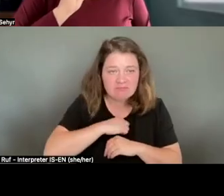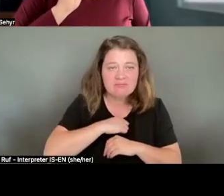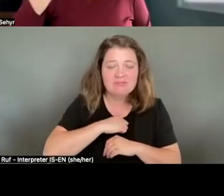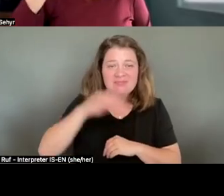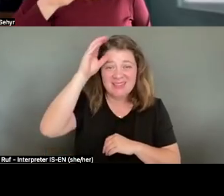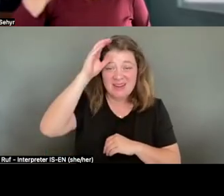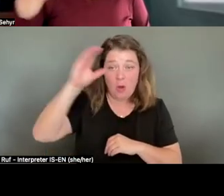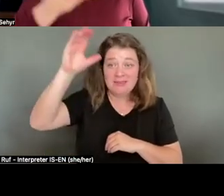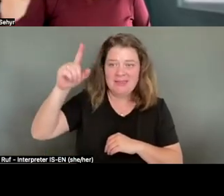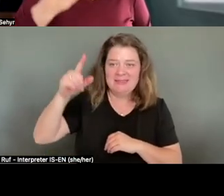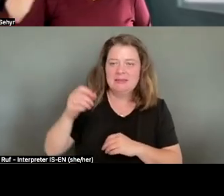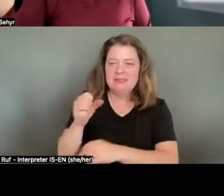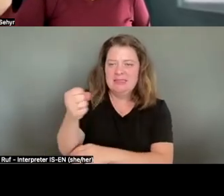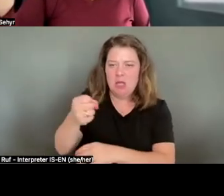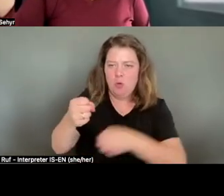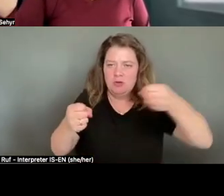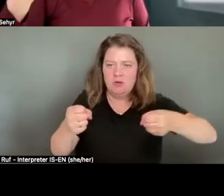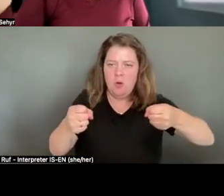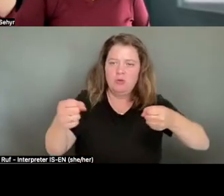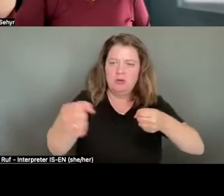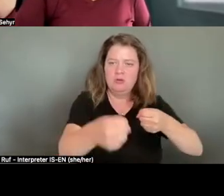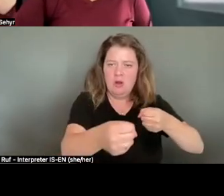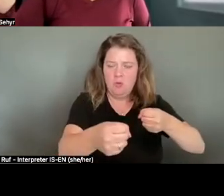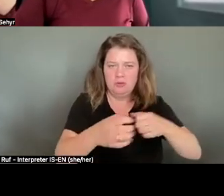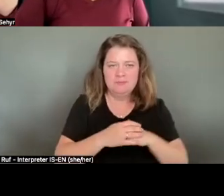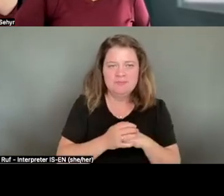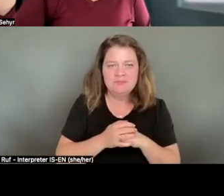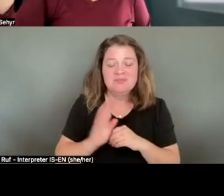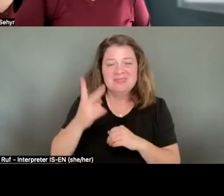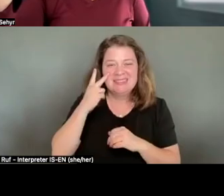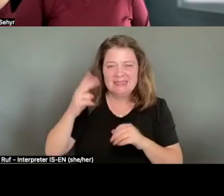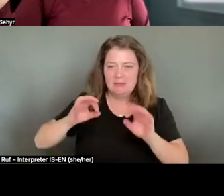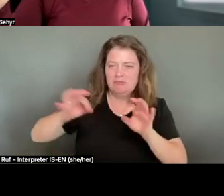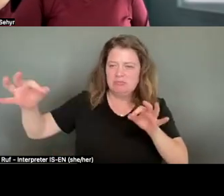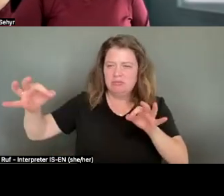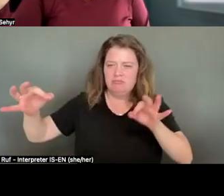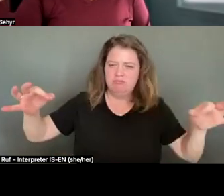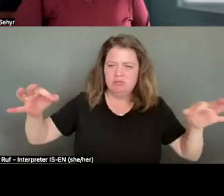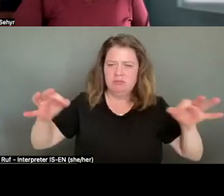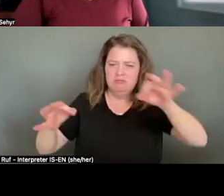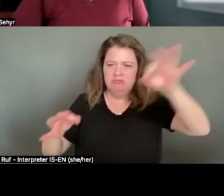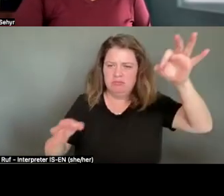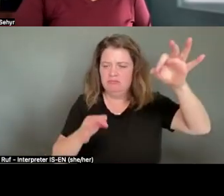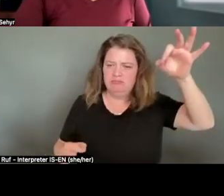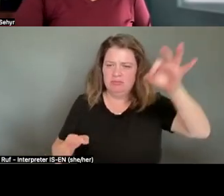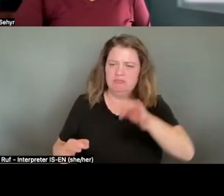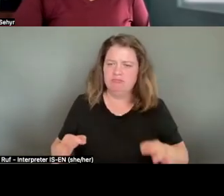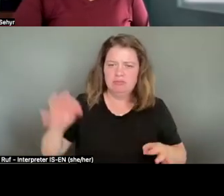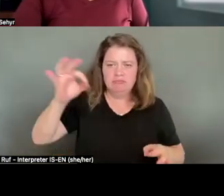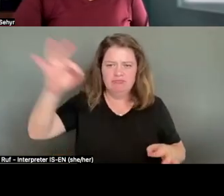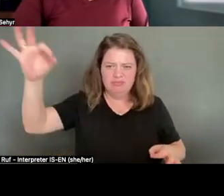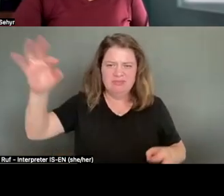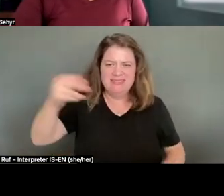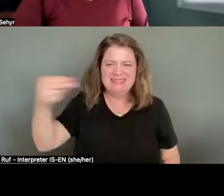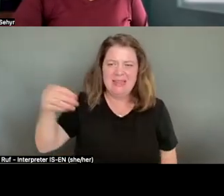and the connections between them formed edges in these networks. And how did we construct the edges? So